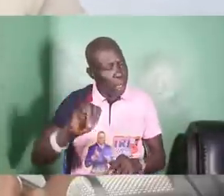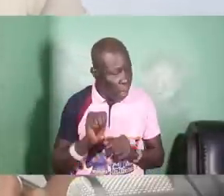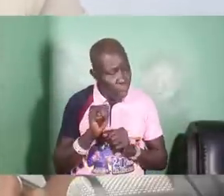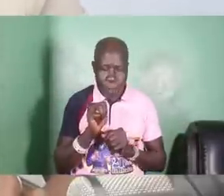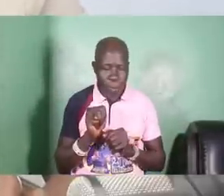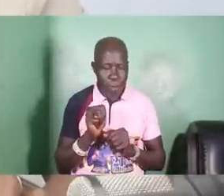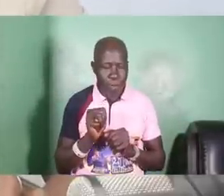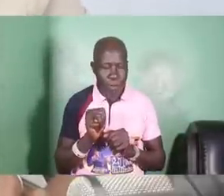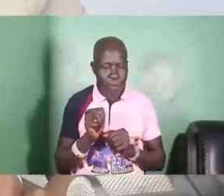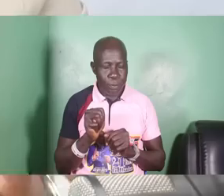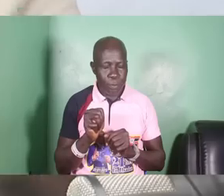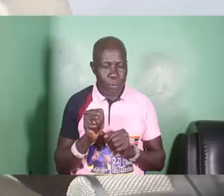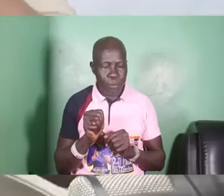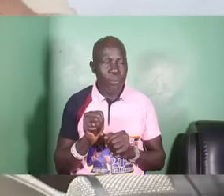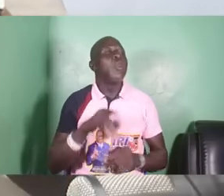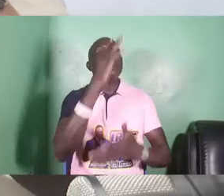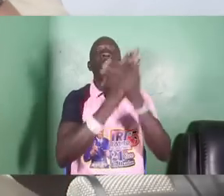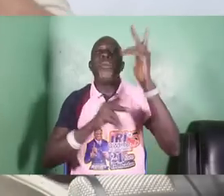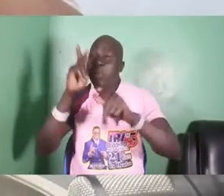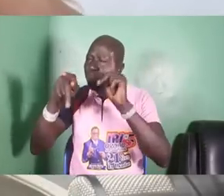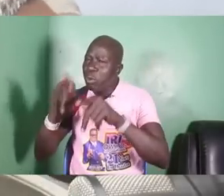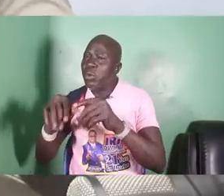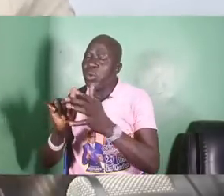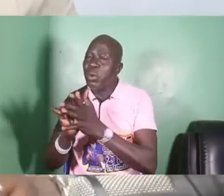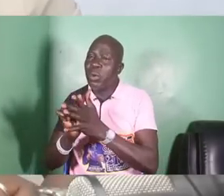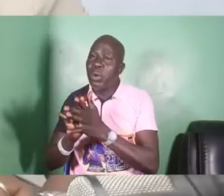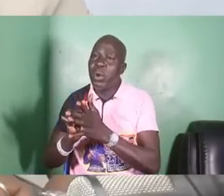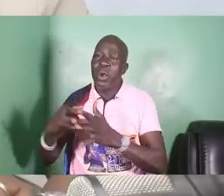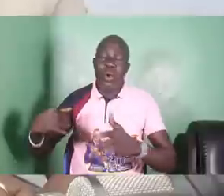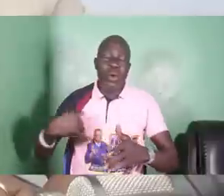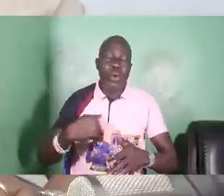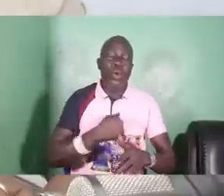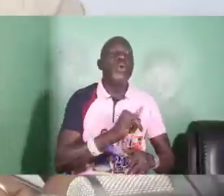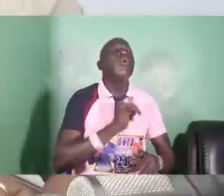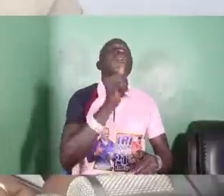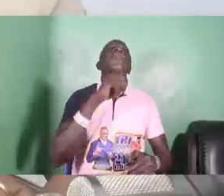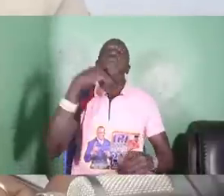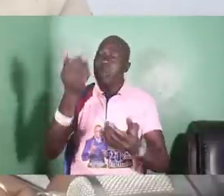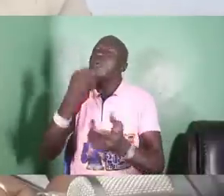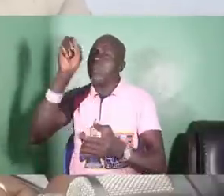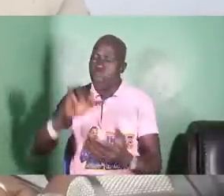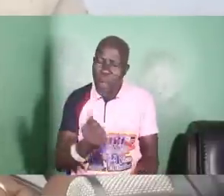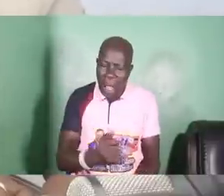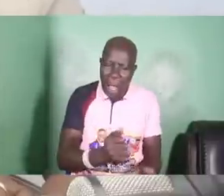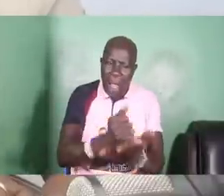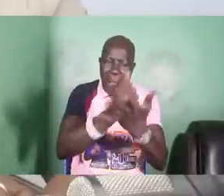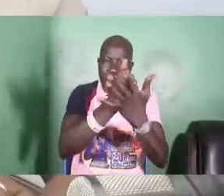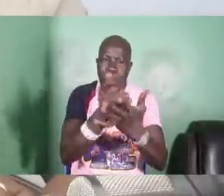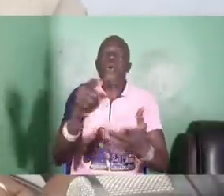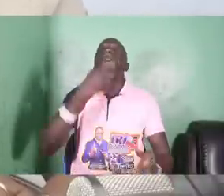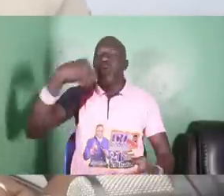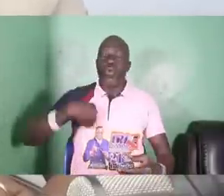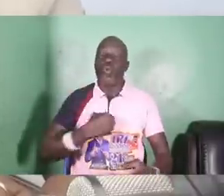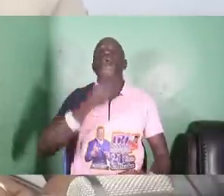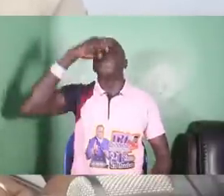rẹ. Àwọn èèyàn kan bẹ. There are some certain people. Tí a gbọ́dọ̀ mọ ràn lọ́wọ́. That we must help. A gbọ́dọ̀ ni.